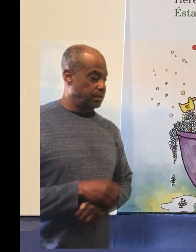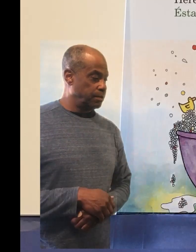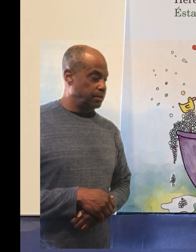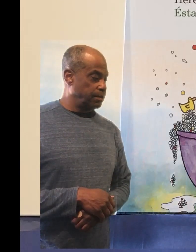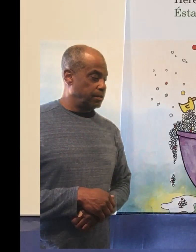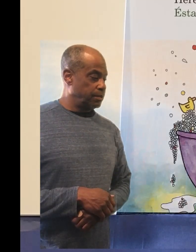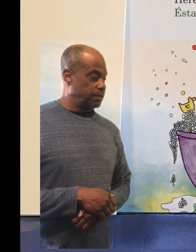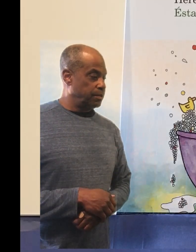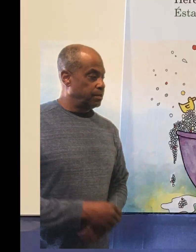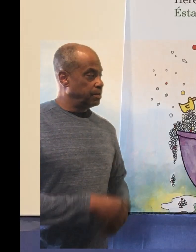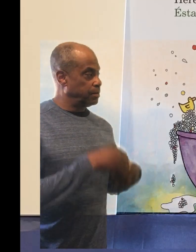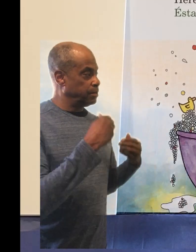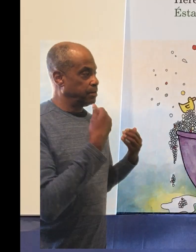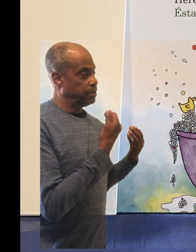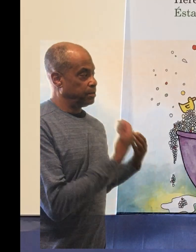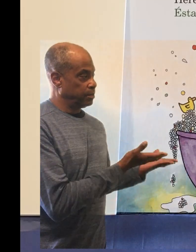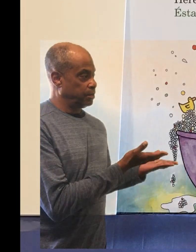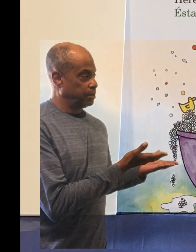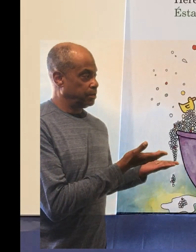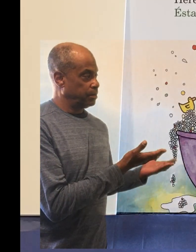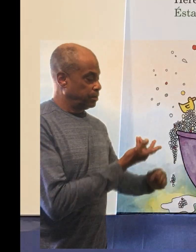Here is the Bath Sheep.